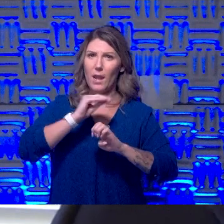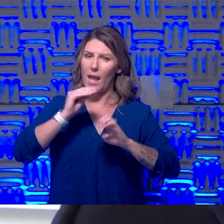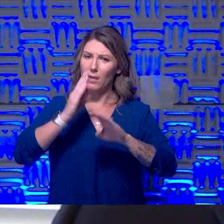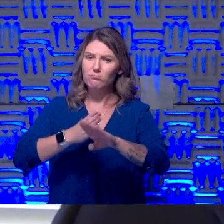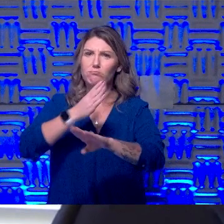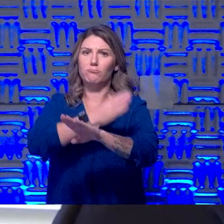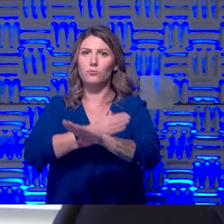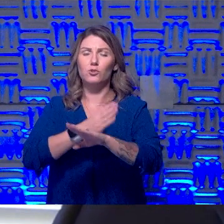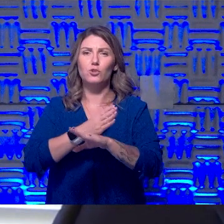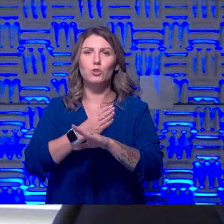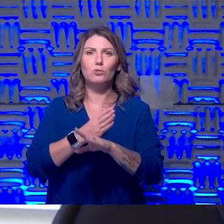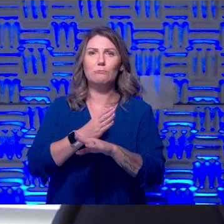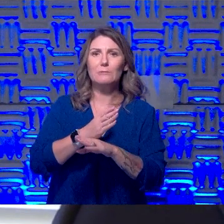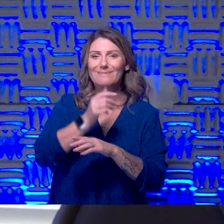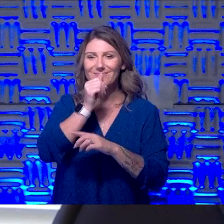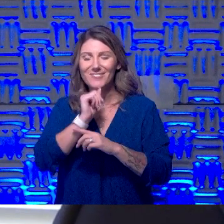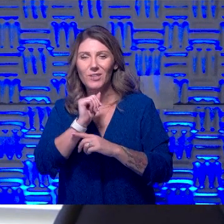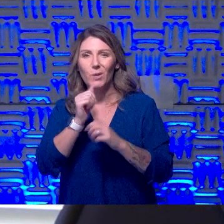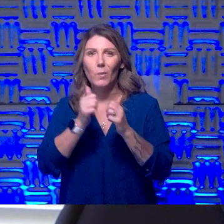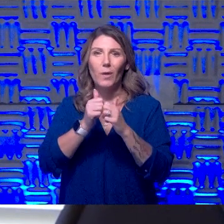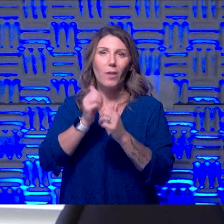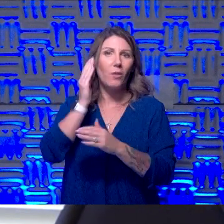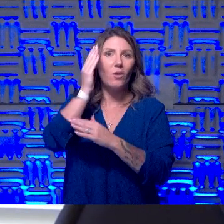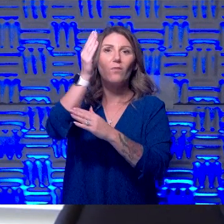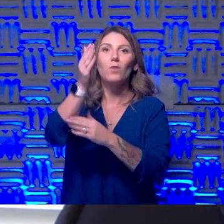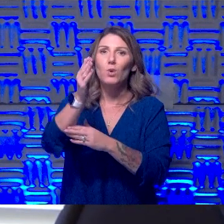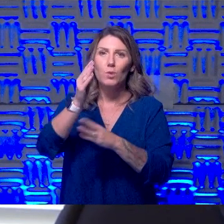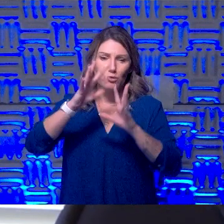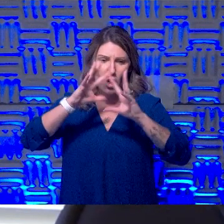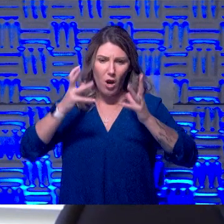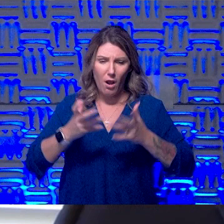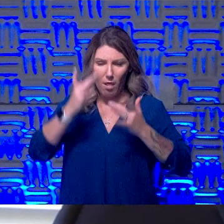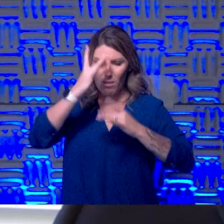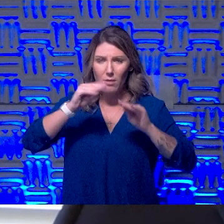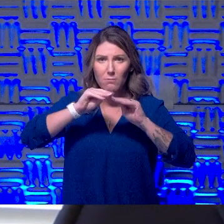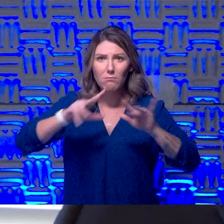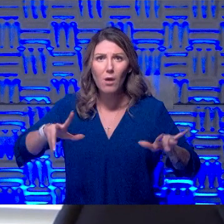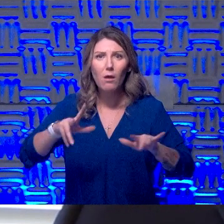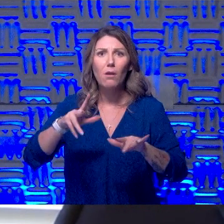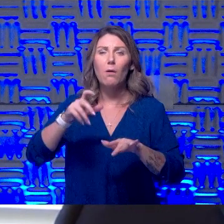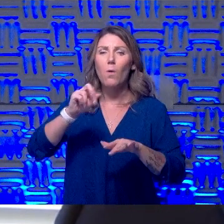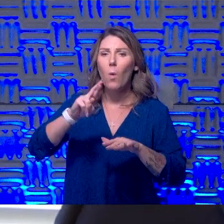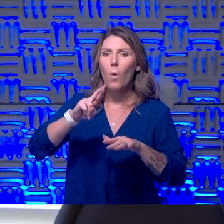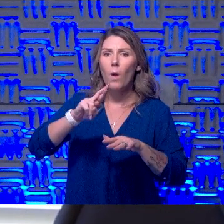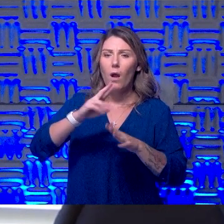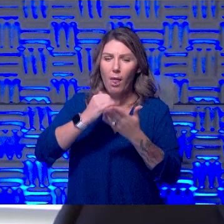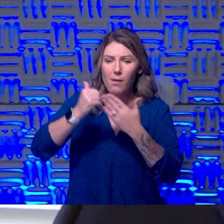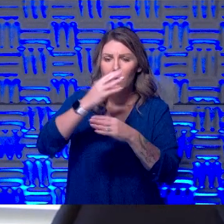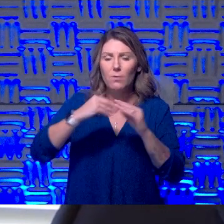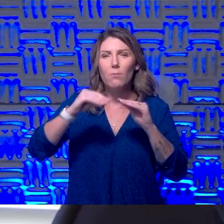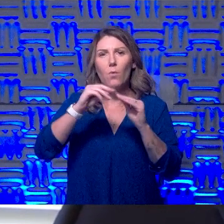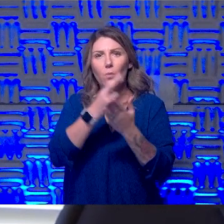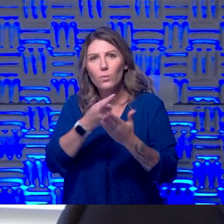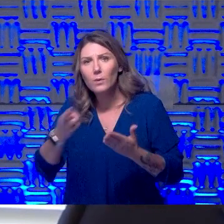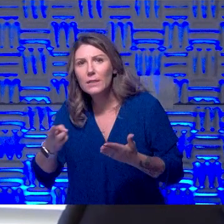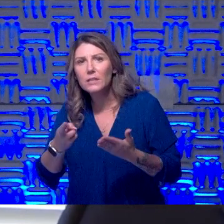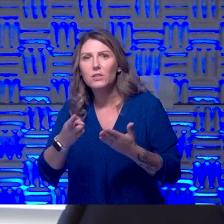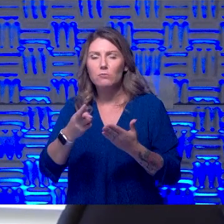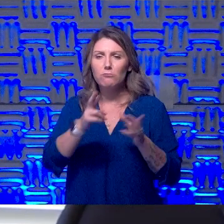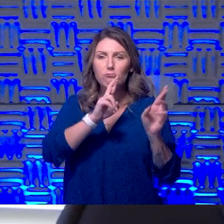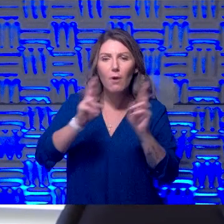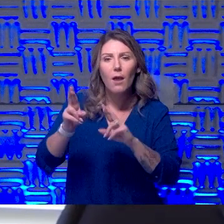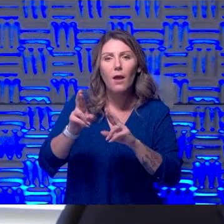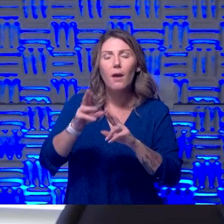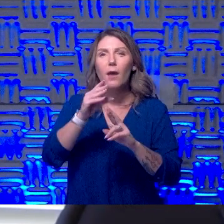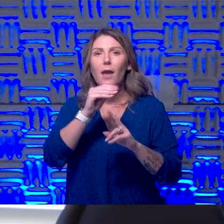future pandemics, whether it's regional systems, more stockpiling of resources as we get ready. I think we'll see a lot more in terms of dealing